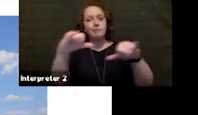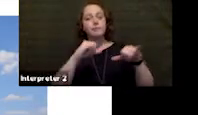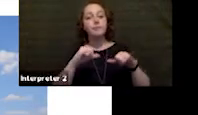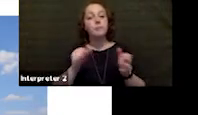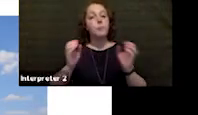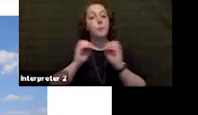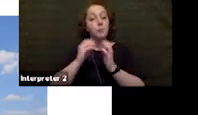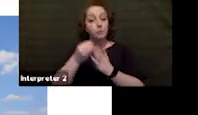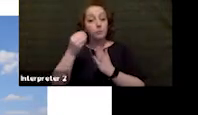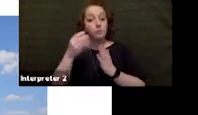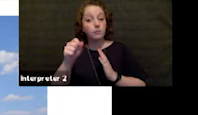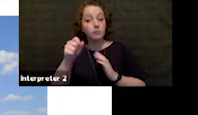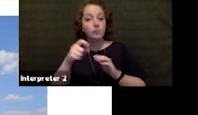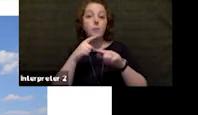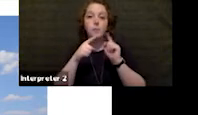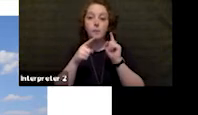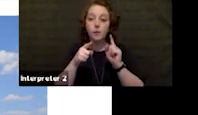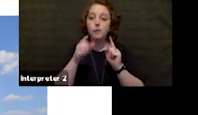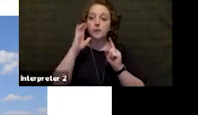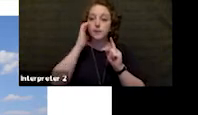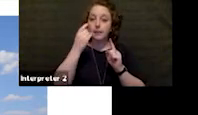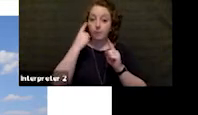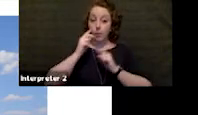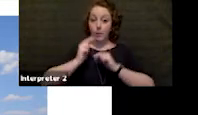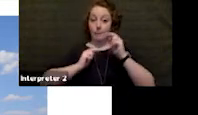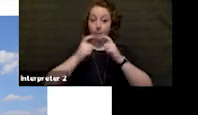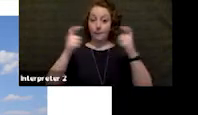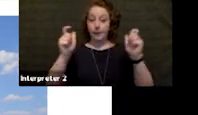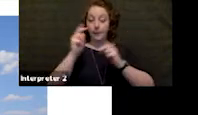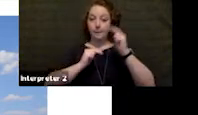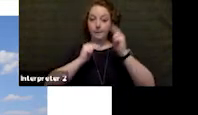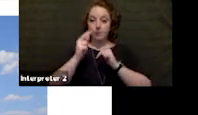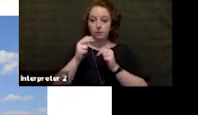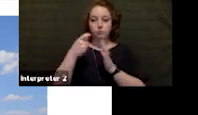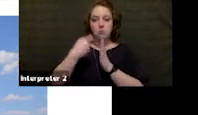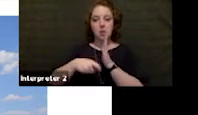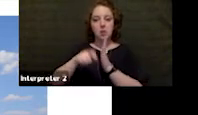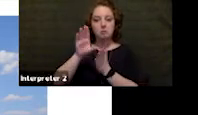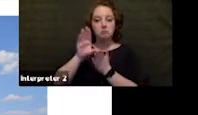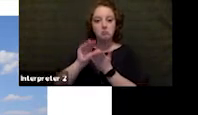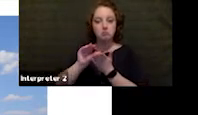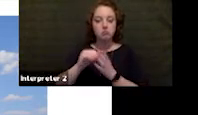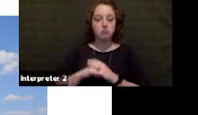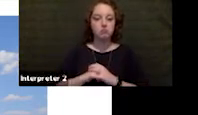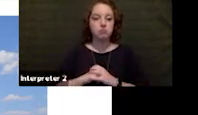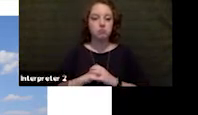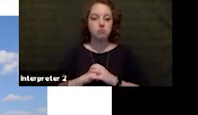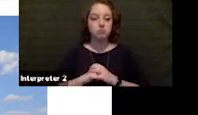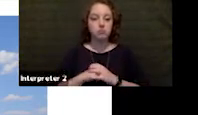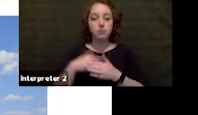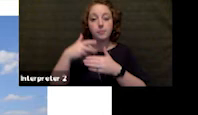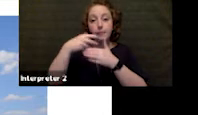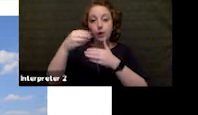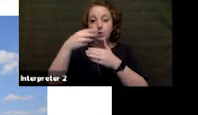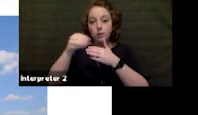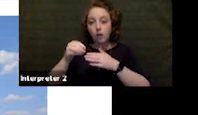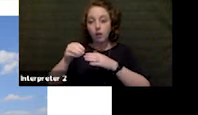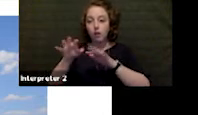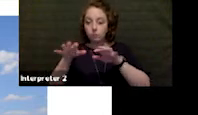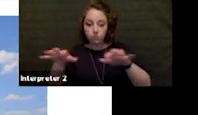quite a bit in the building industry. Landscape and outdoor is another good cost driver. Higher